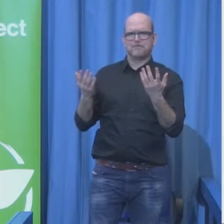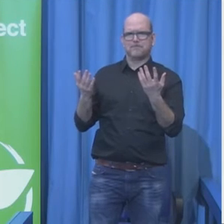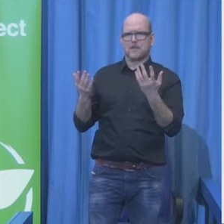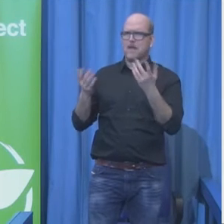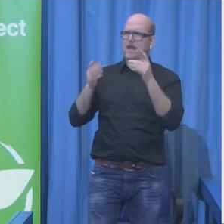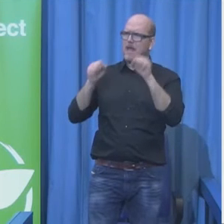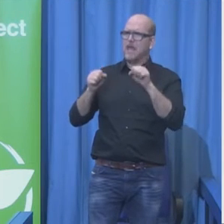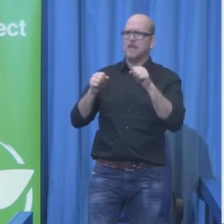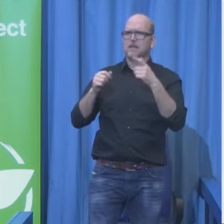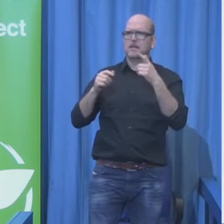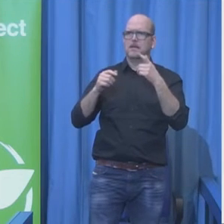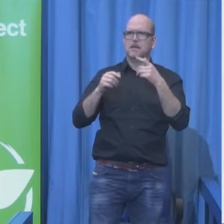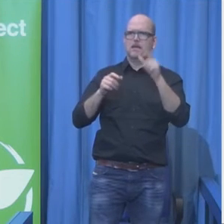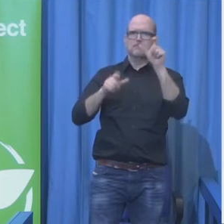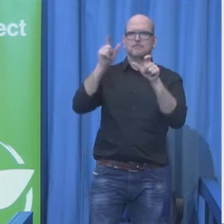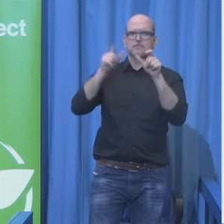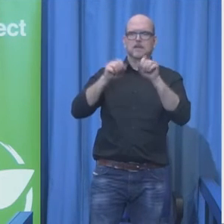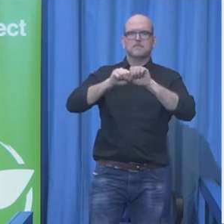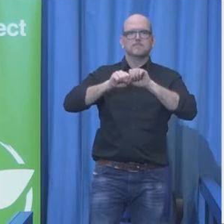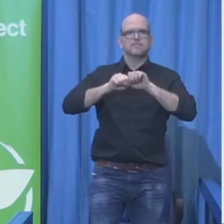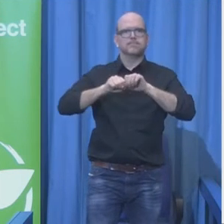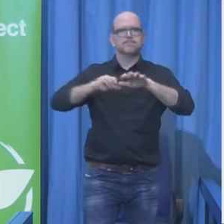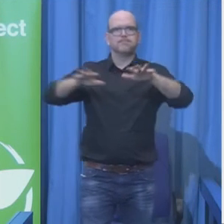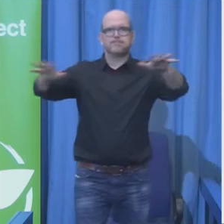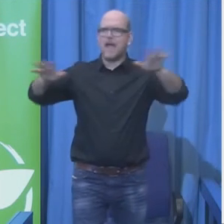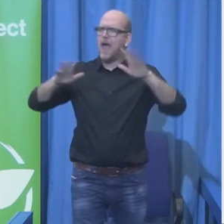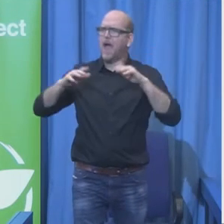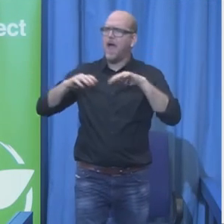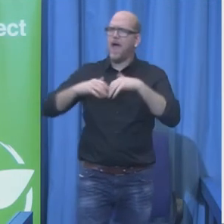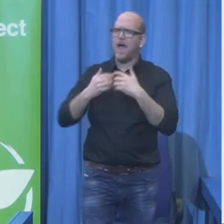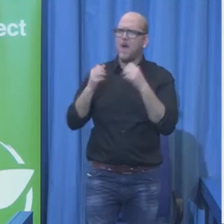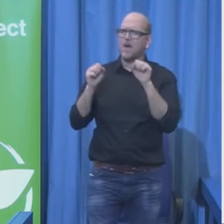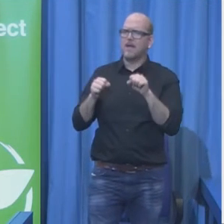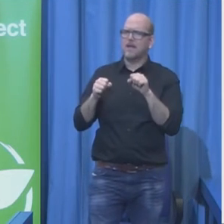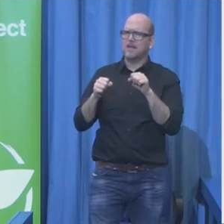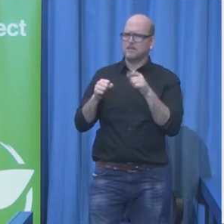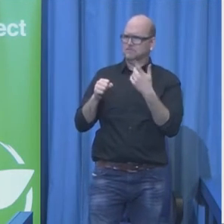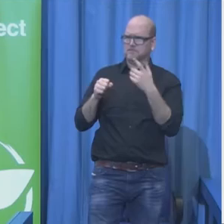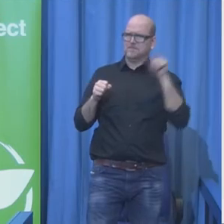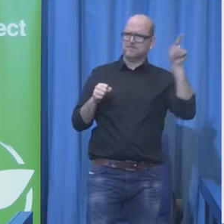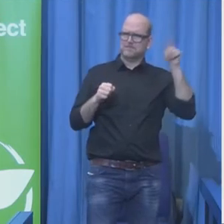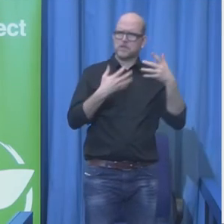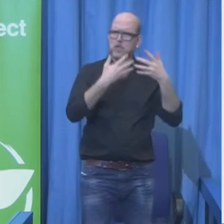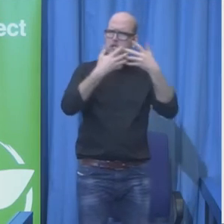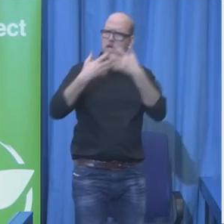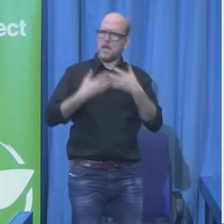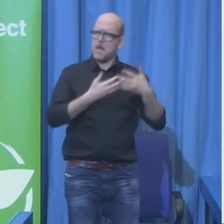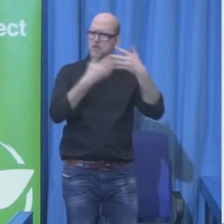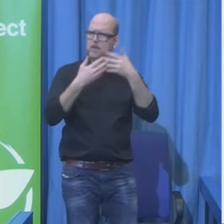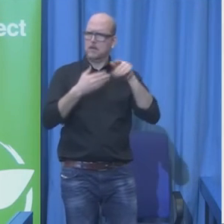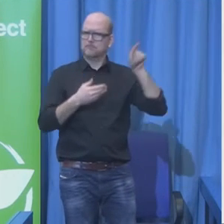policy approaches over here. And the United States was cited as an example, have this